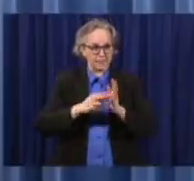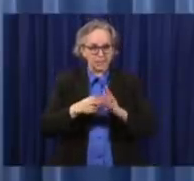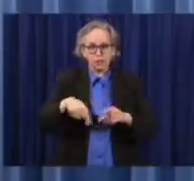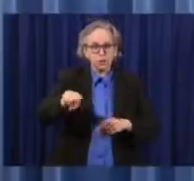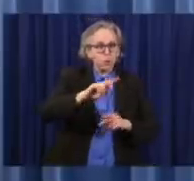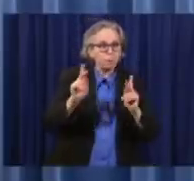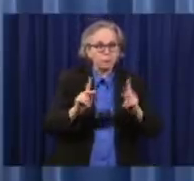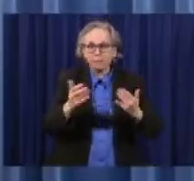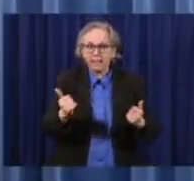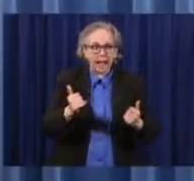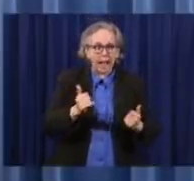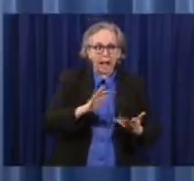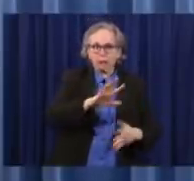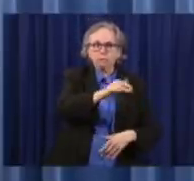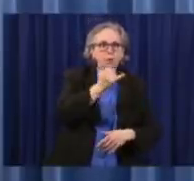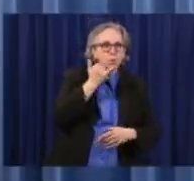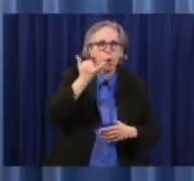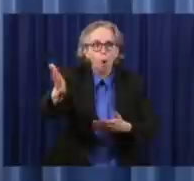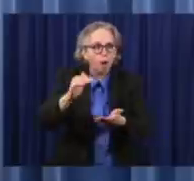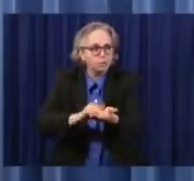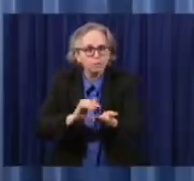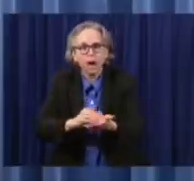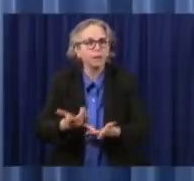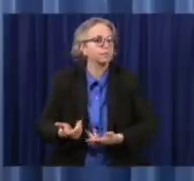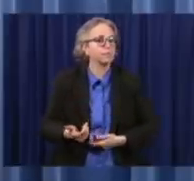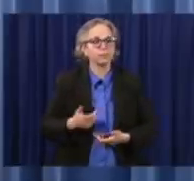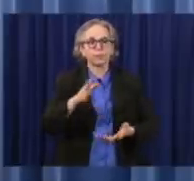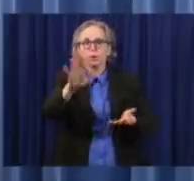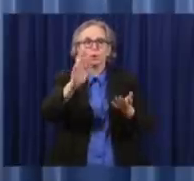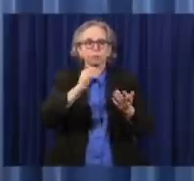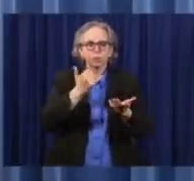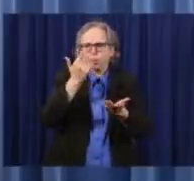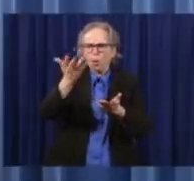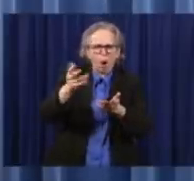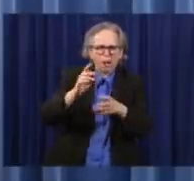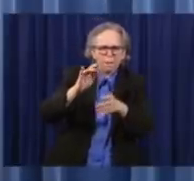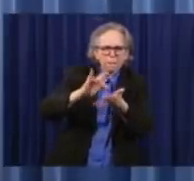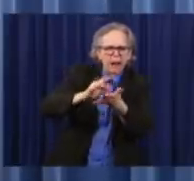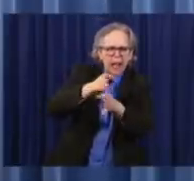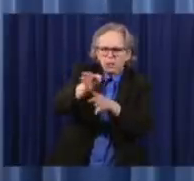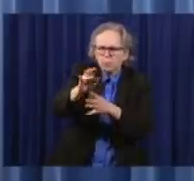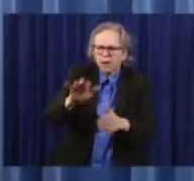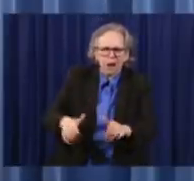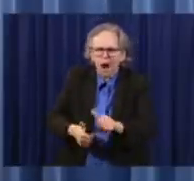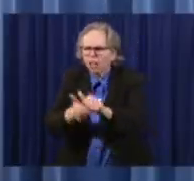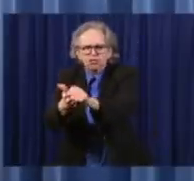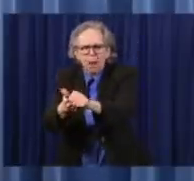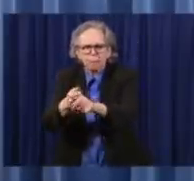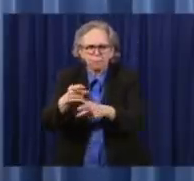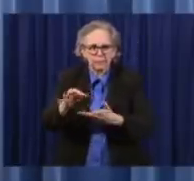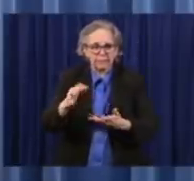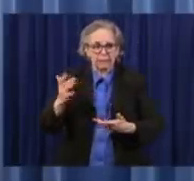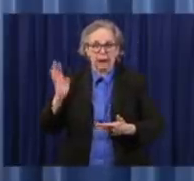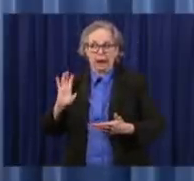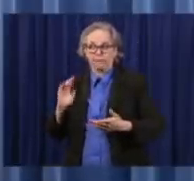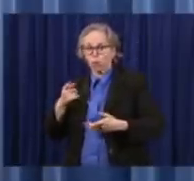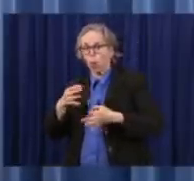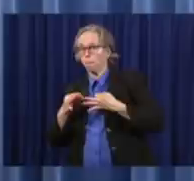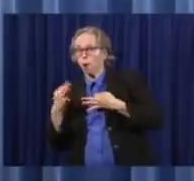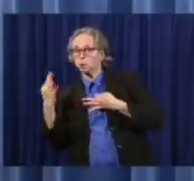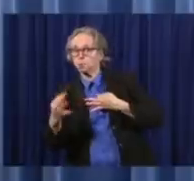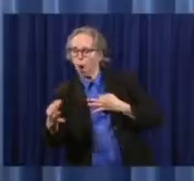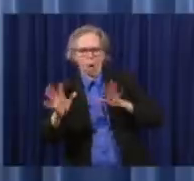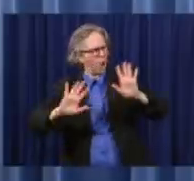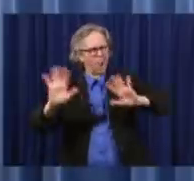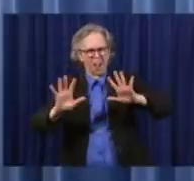some things that from the medical point of view have been postponed. And again, I would emphasize some of these things have not